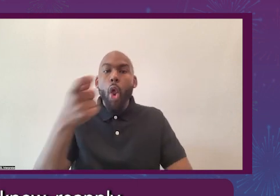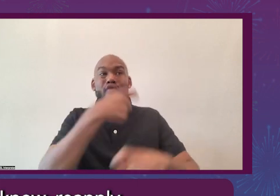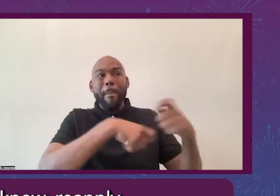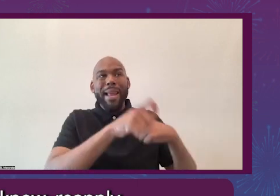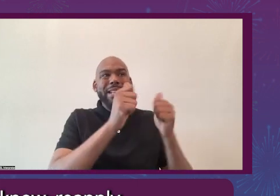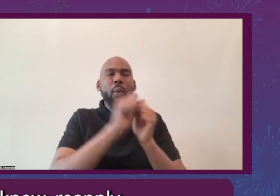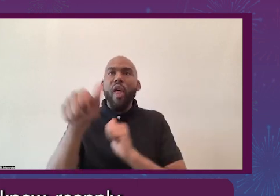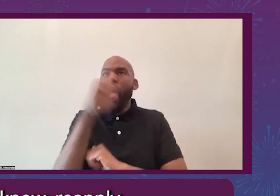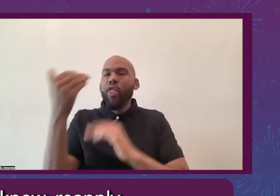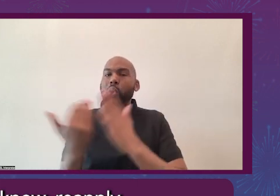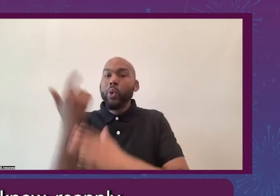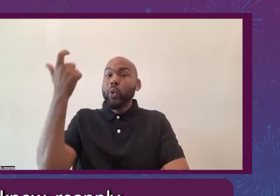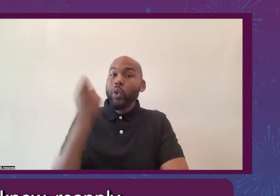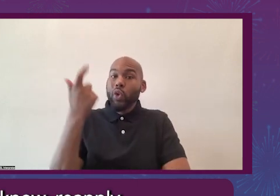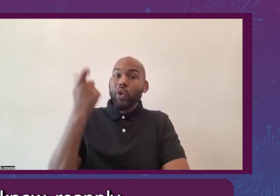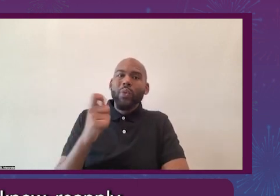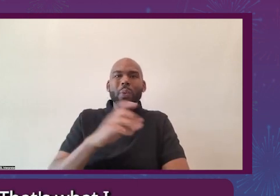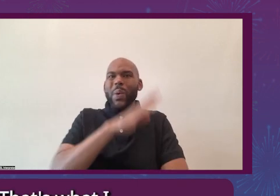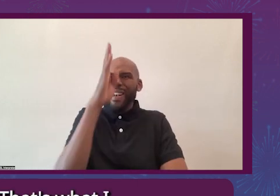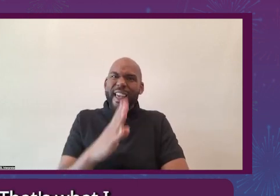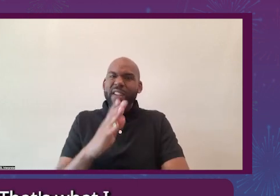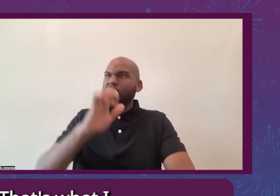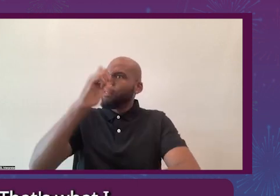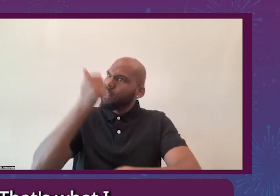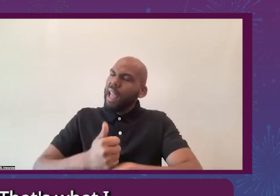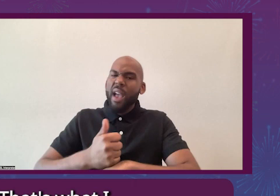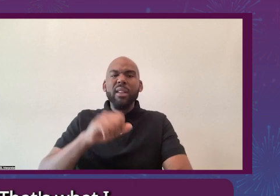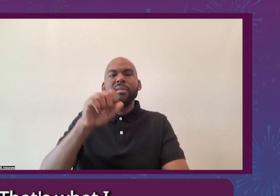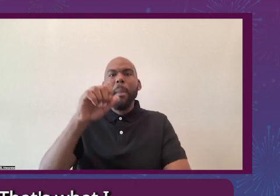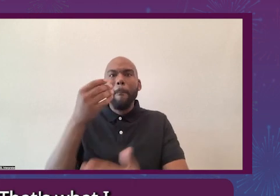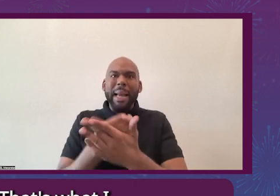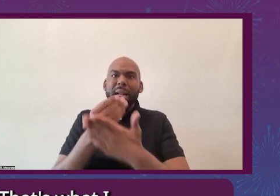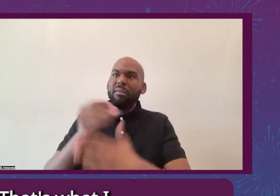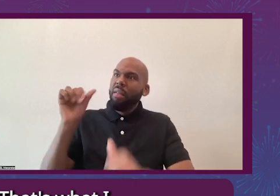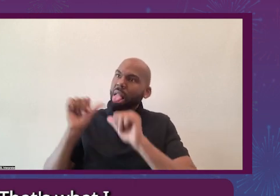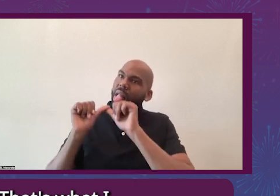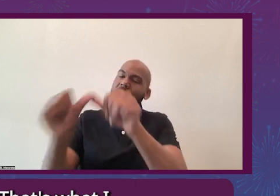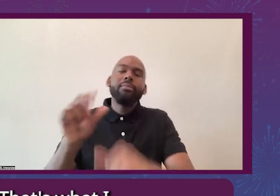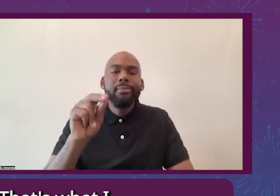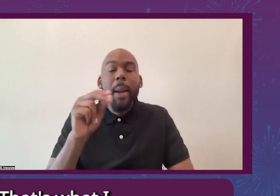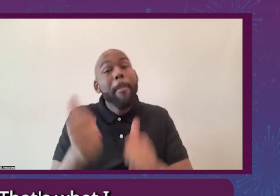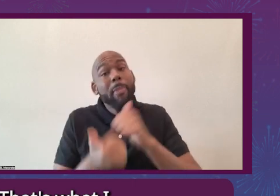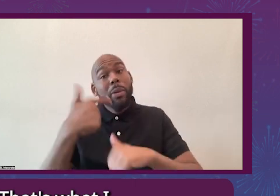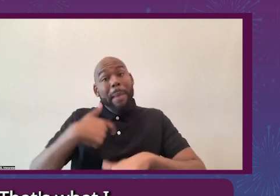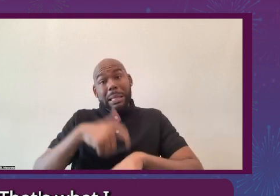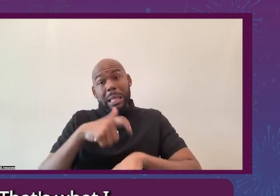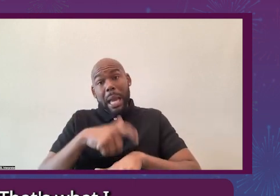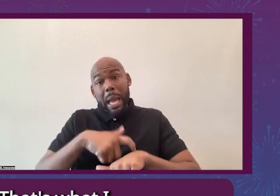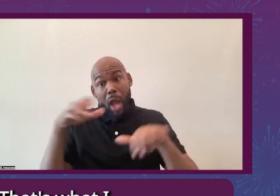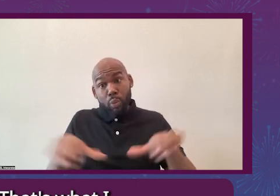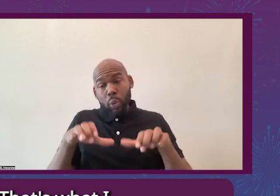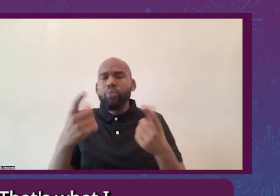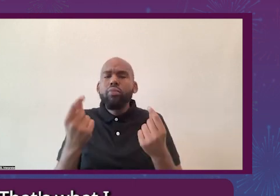reapply, or we had to replace with other new grants. There was never any solid money. That's what I wound up spending most of my